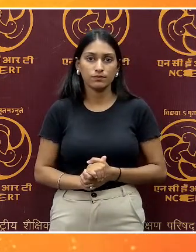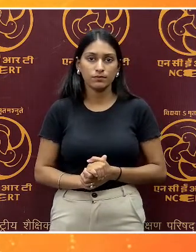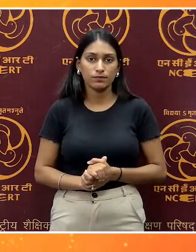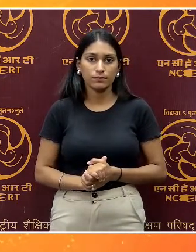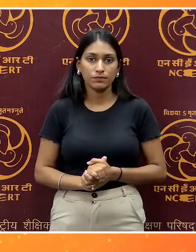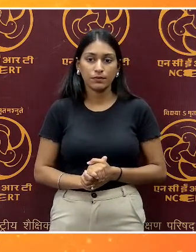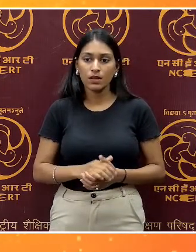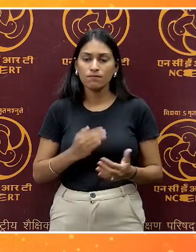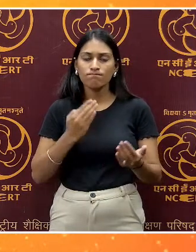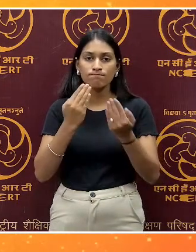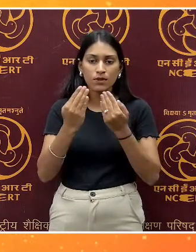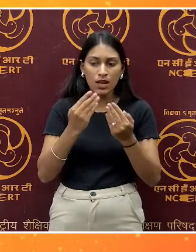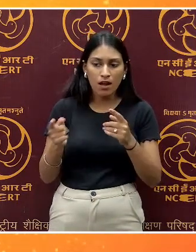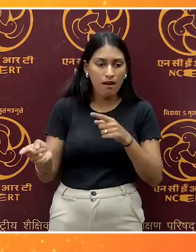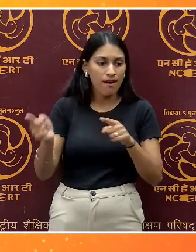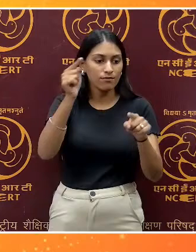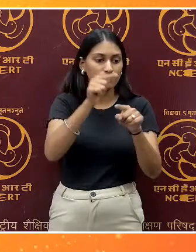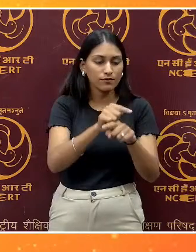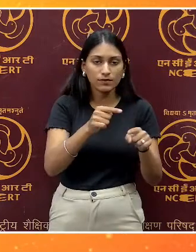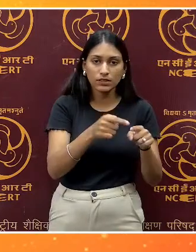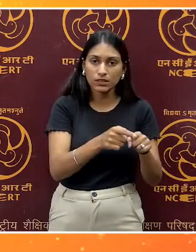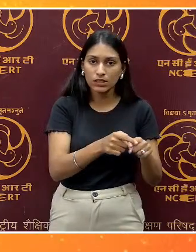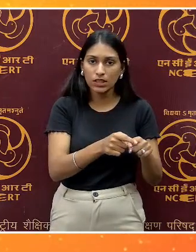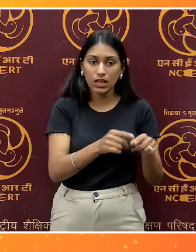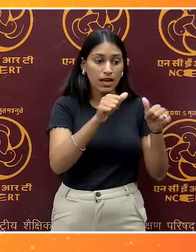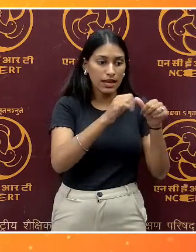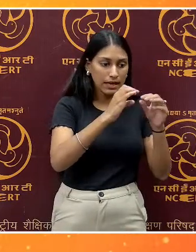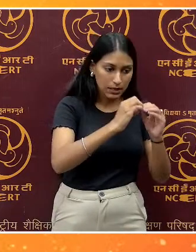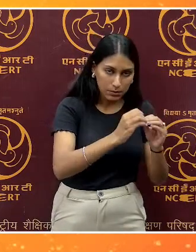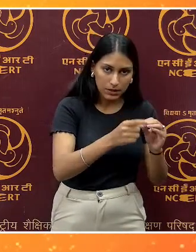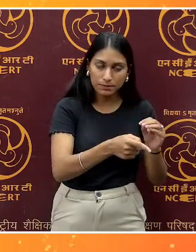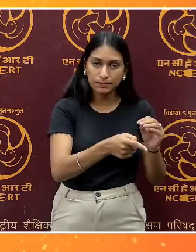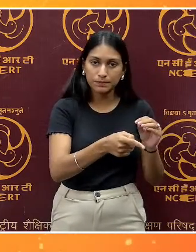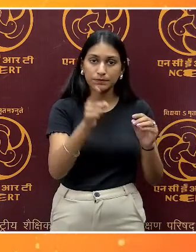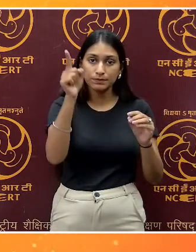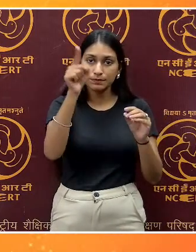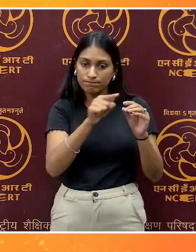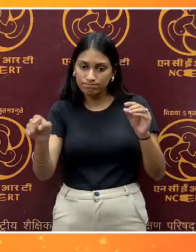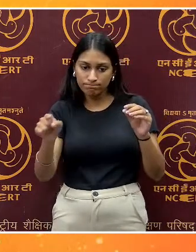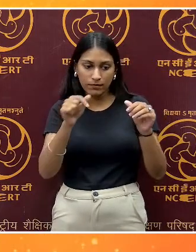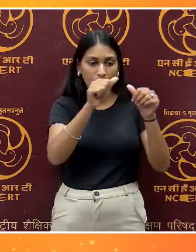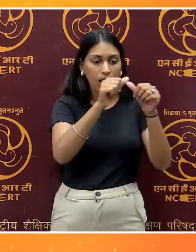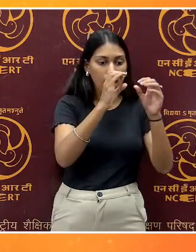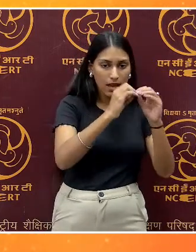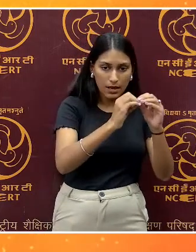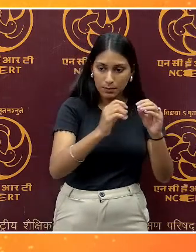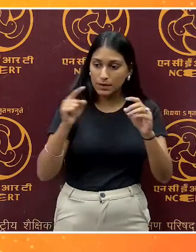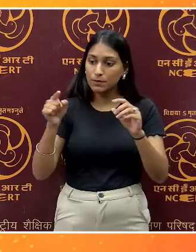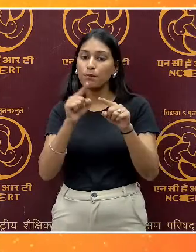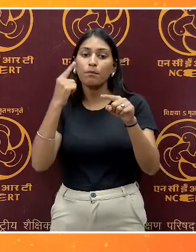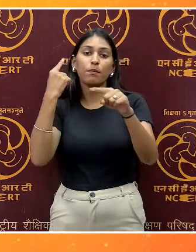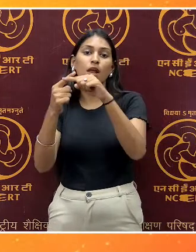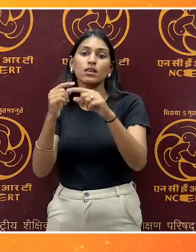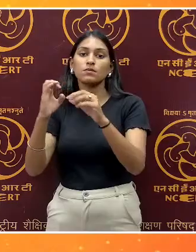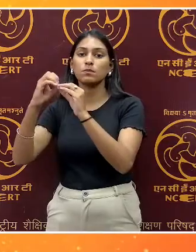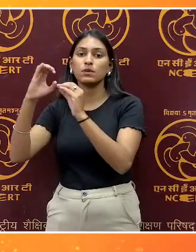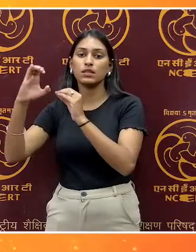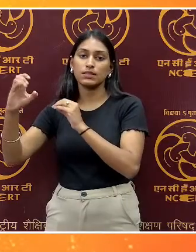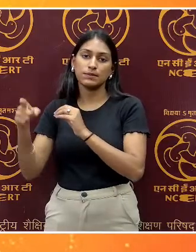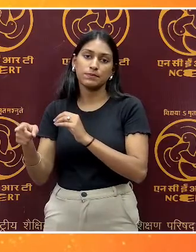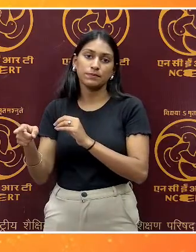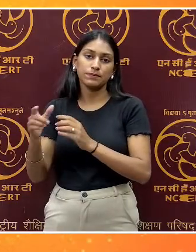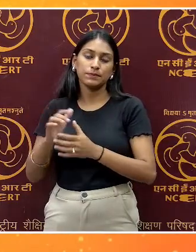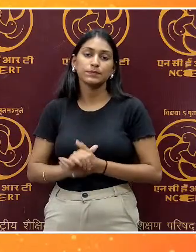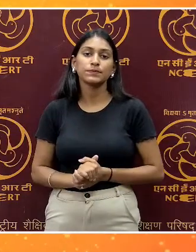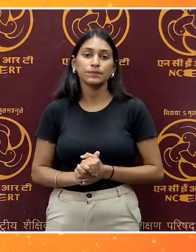Compare with triangle law, AB plus BC, that is vector P plus Q